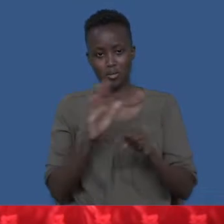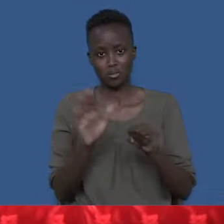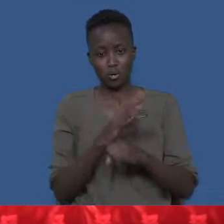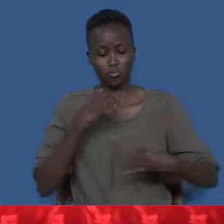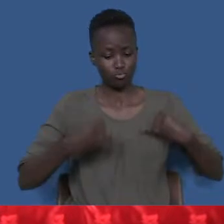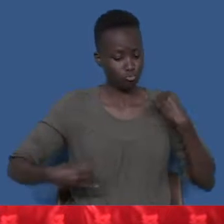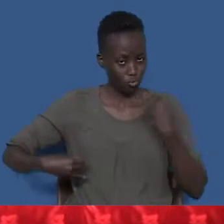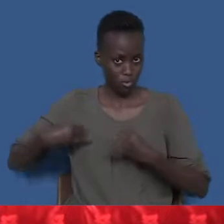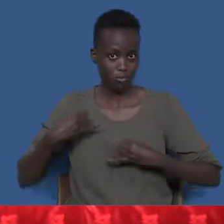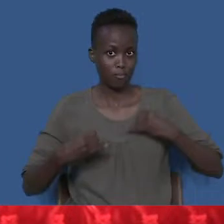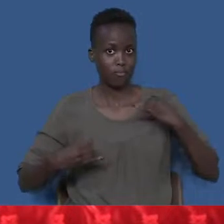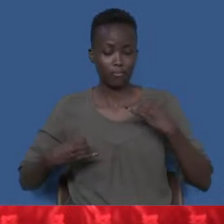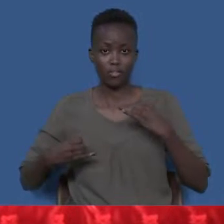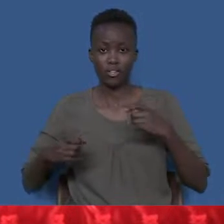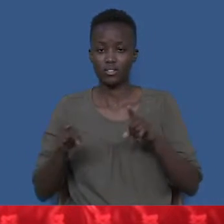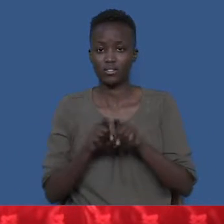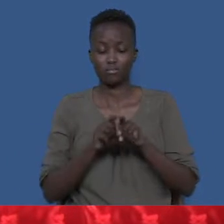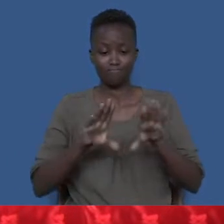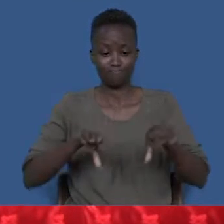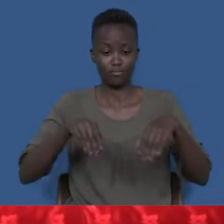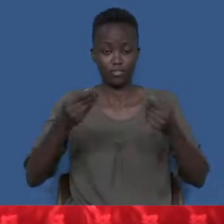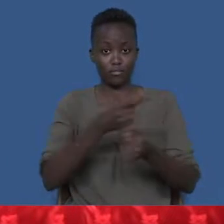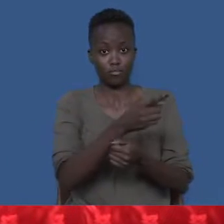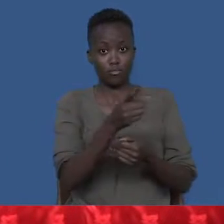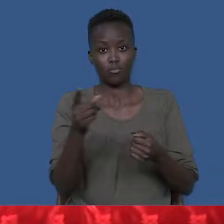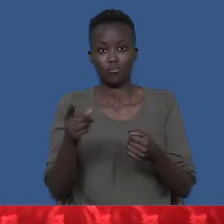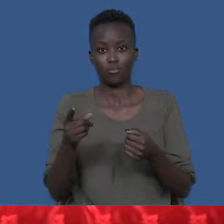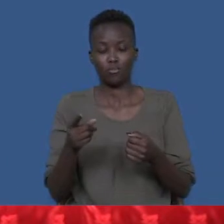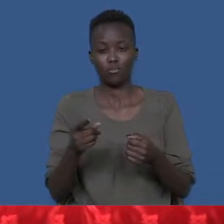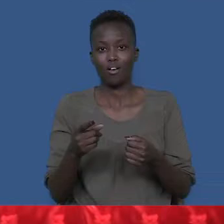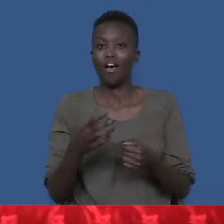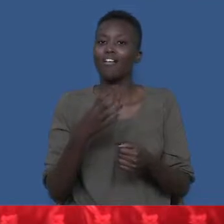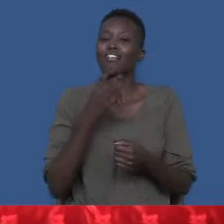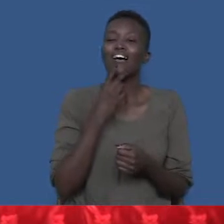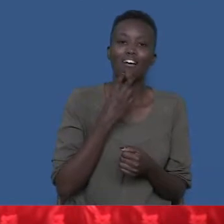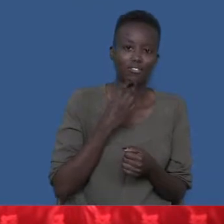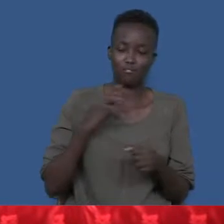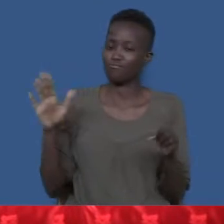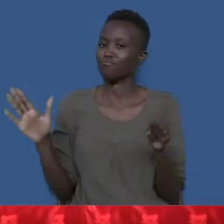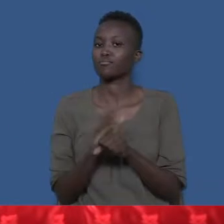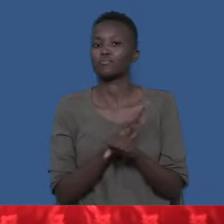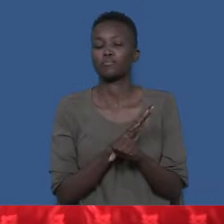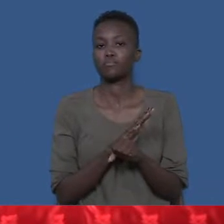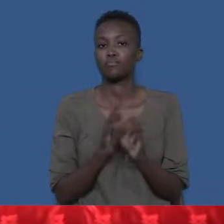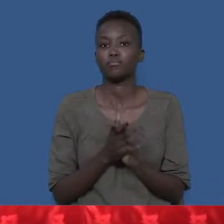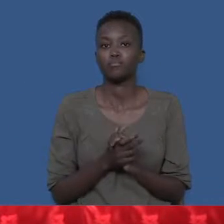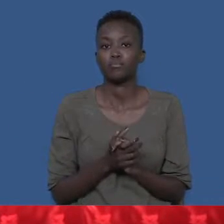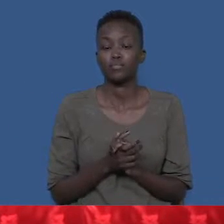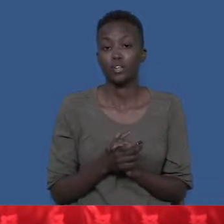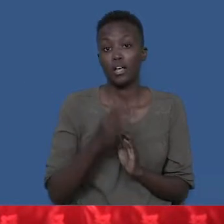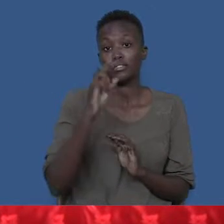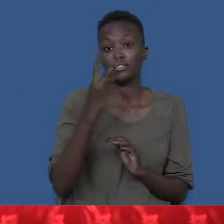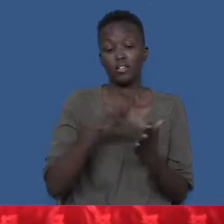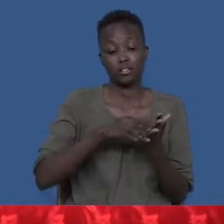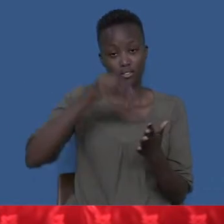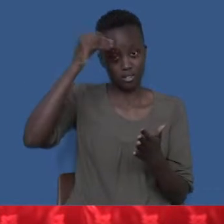will crown you with laughter instead of mourning. The second lesson that I